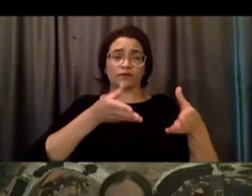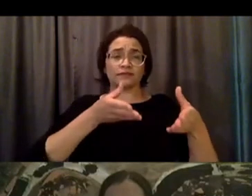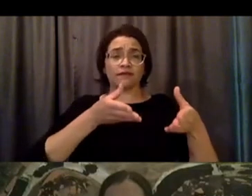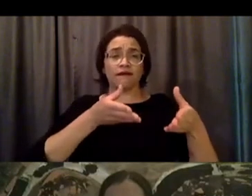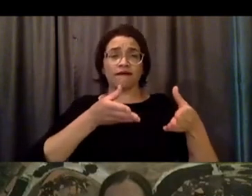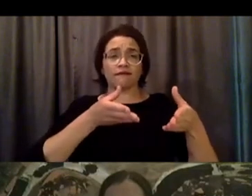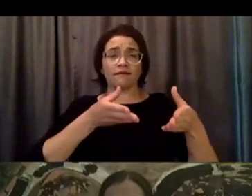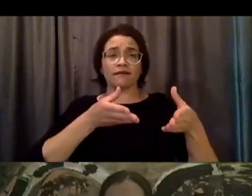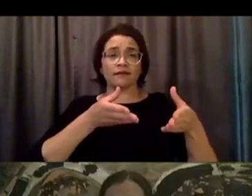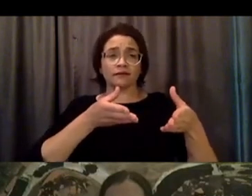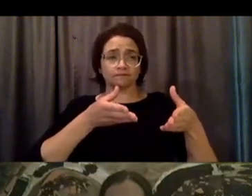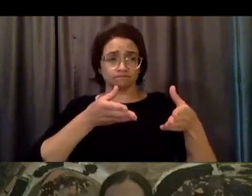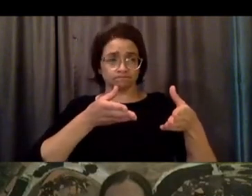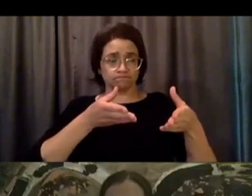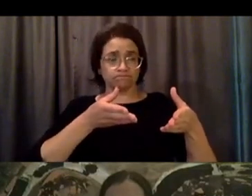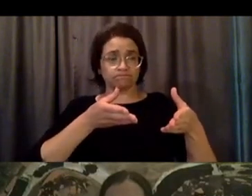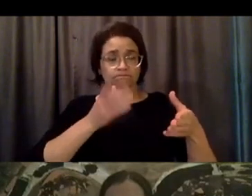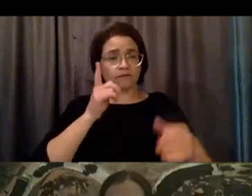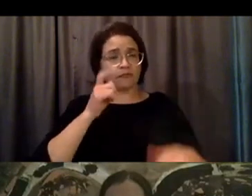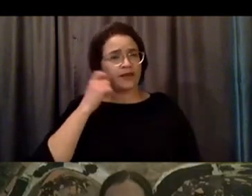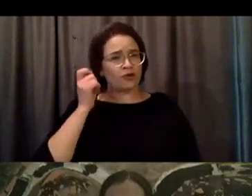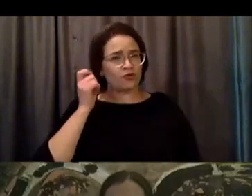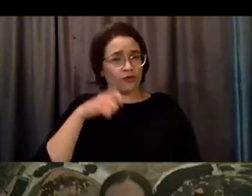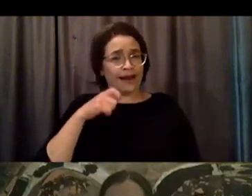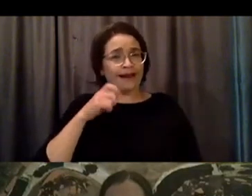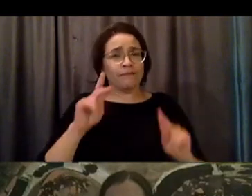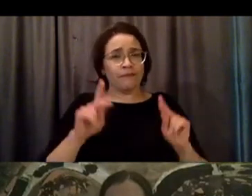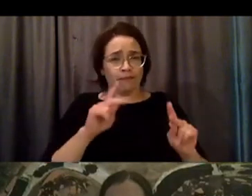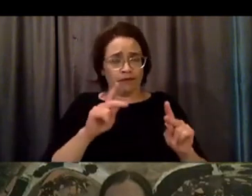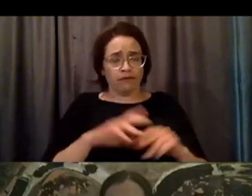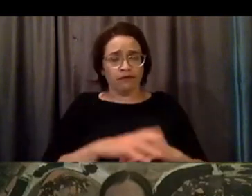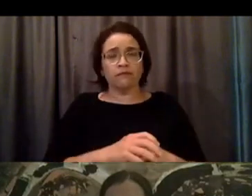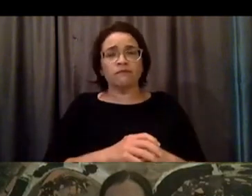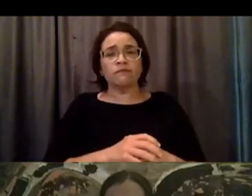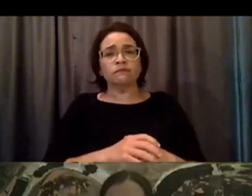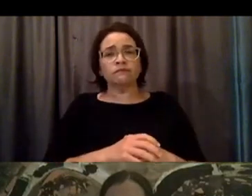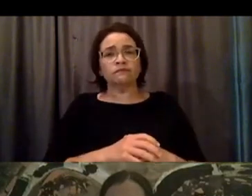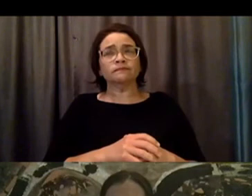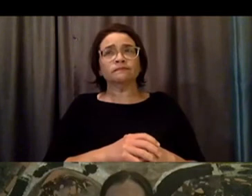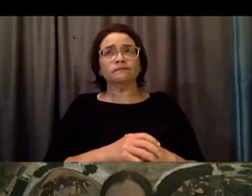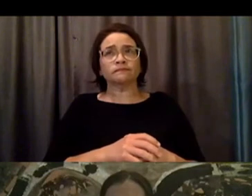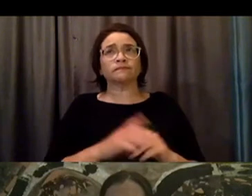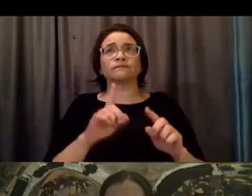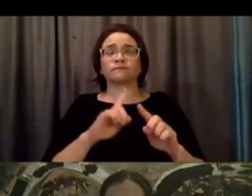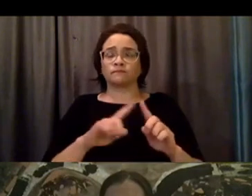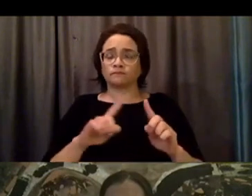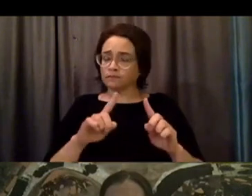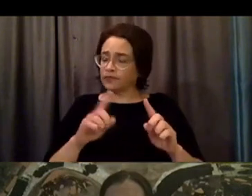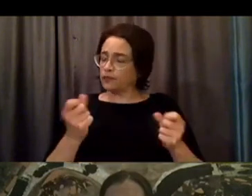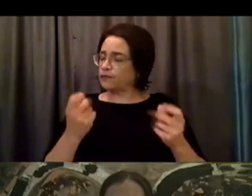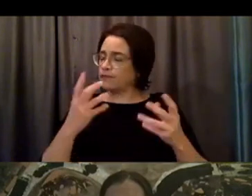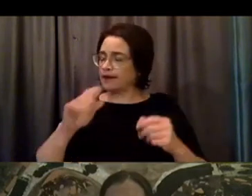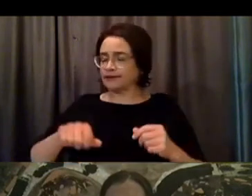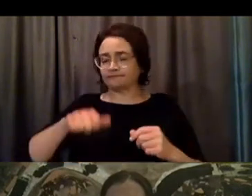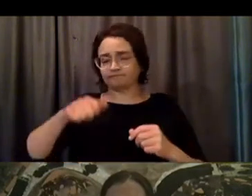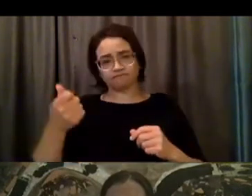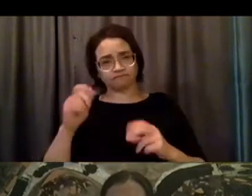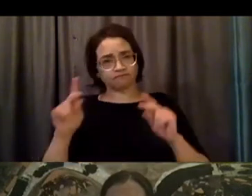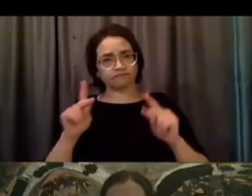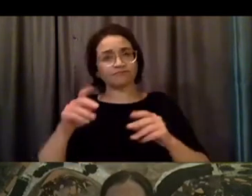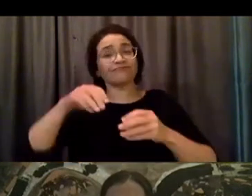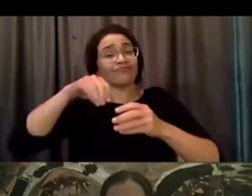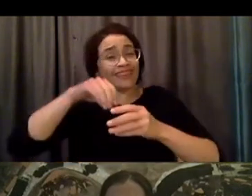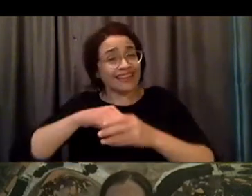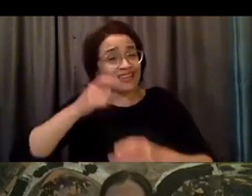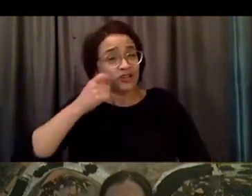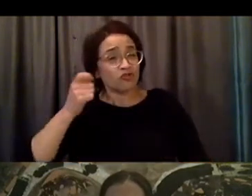as the genocide of the Ukrainian people, but there were plenty of other populations in Ukraine that were